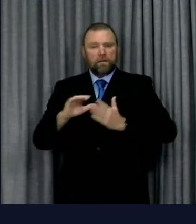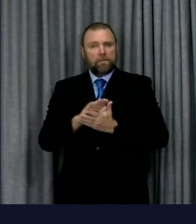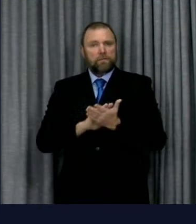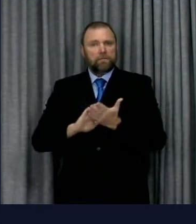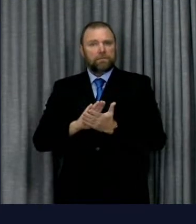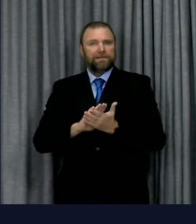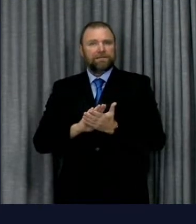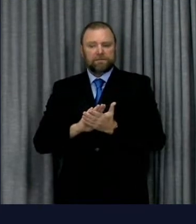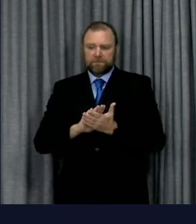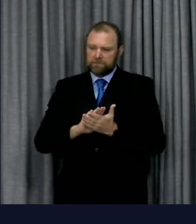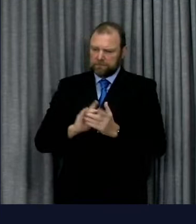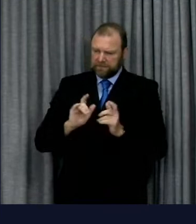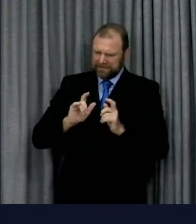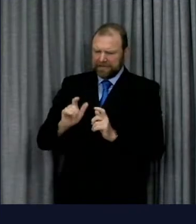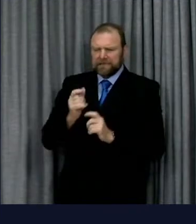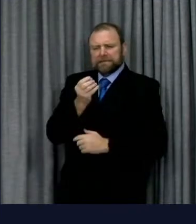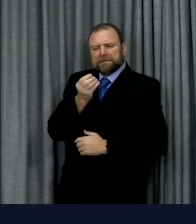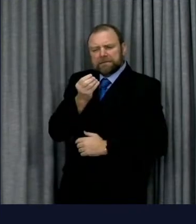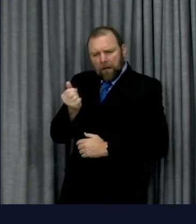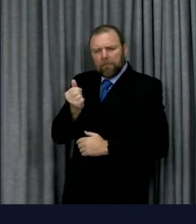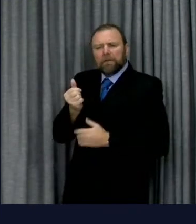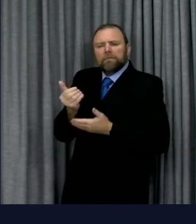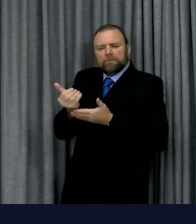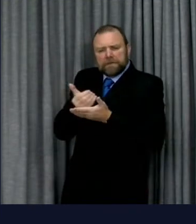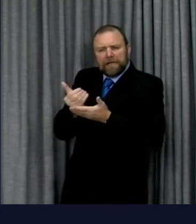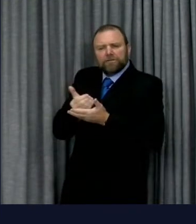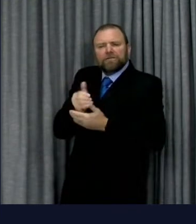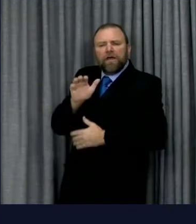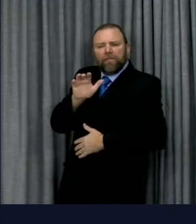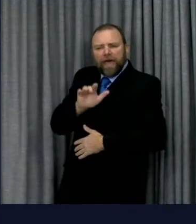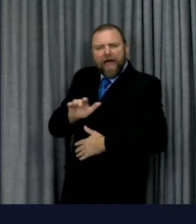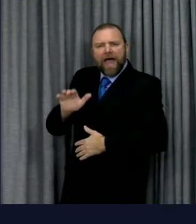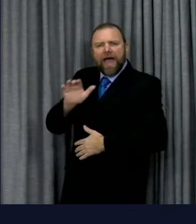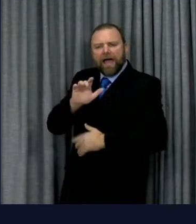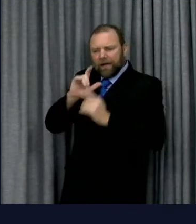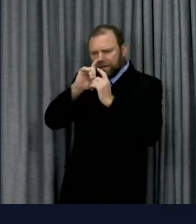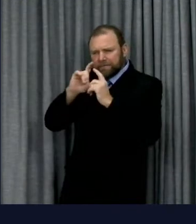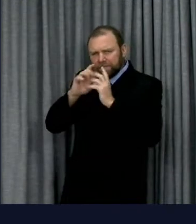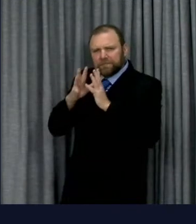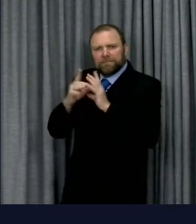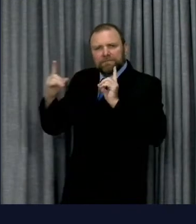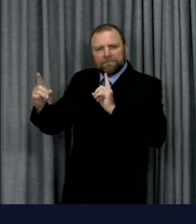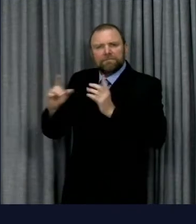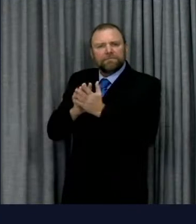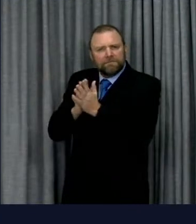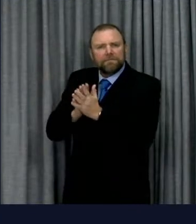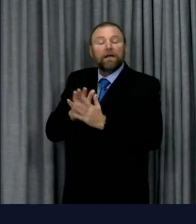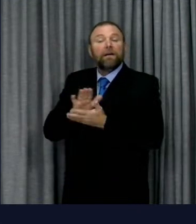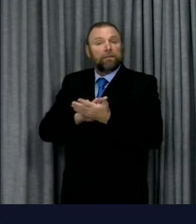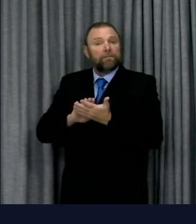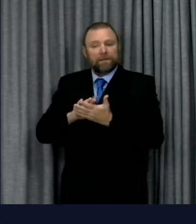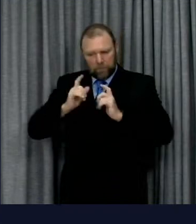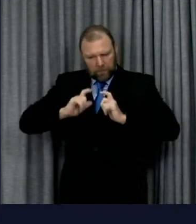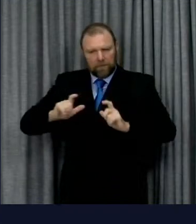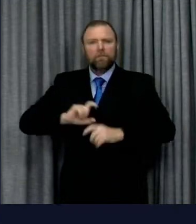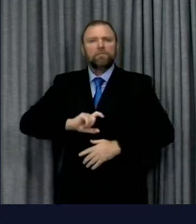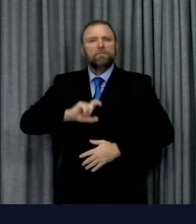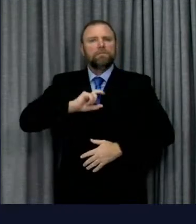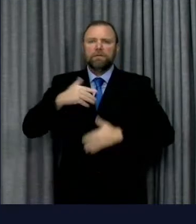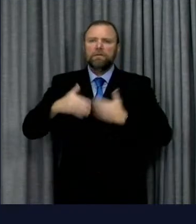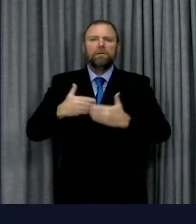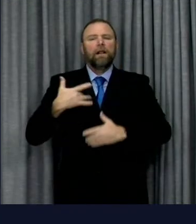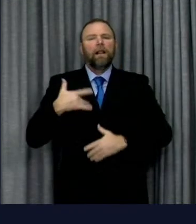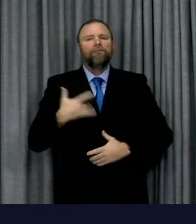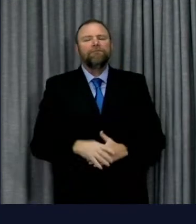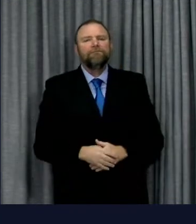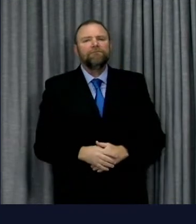some of those day-in, day-out protections that give us all confidence to lead our daily lives.